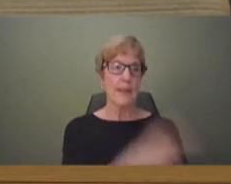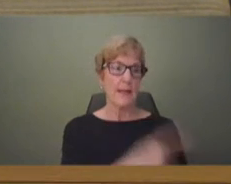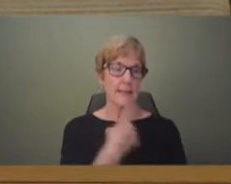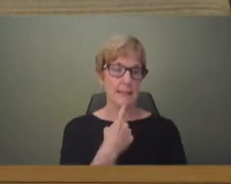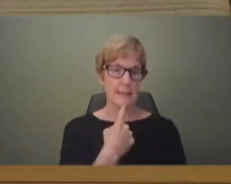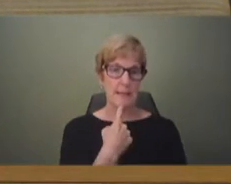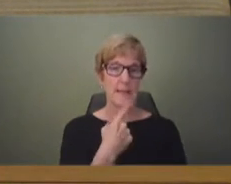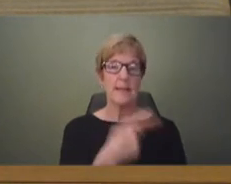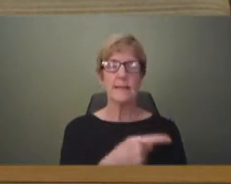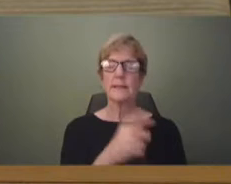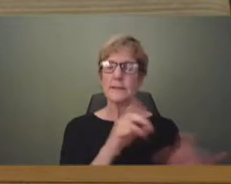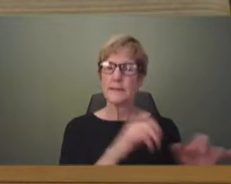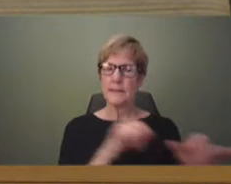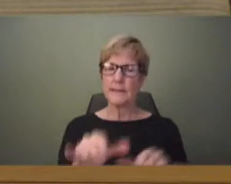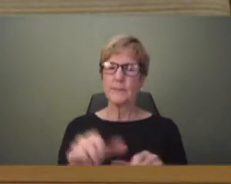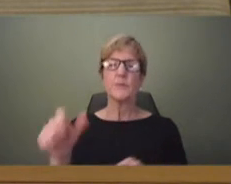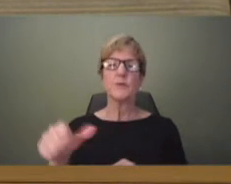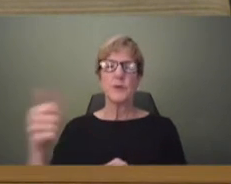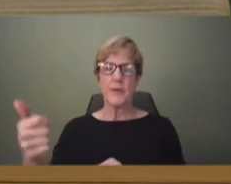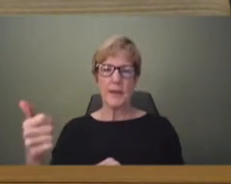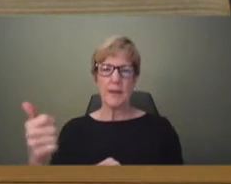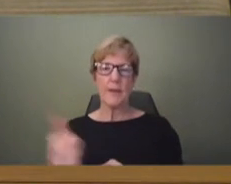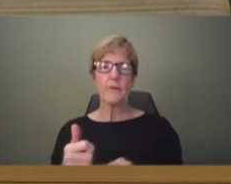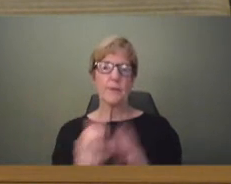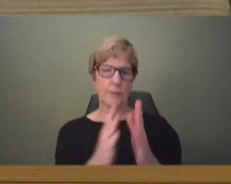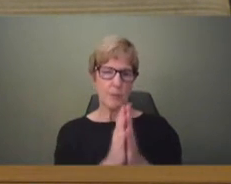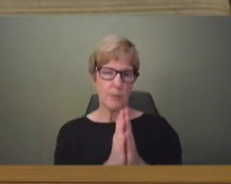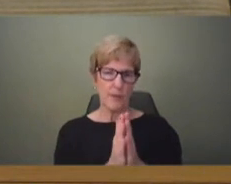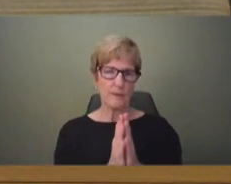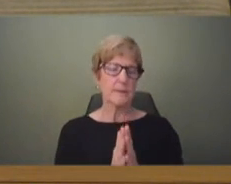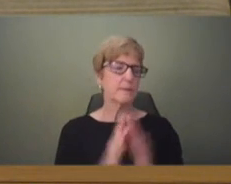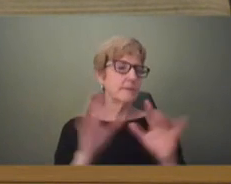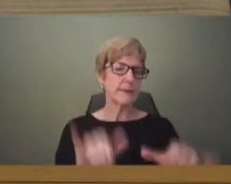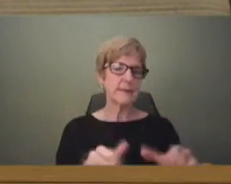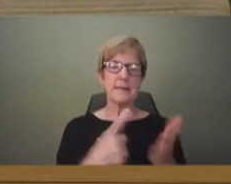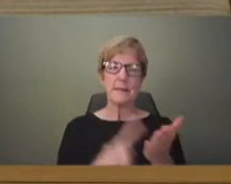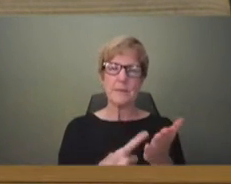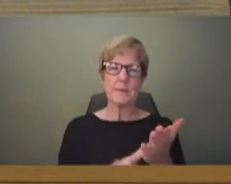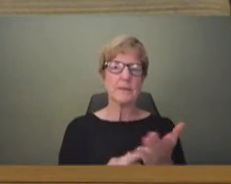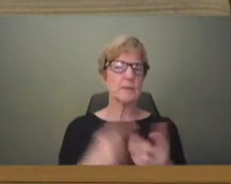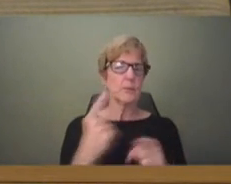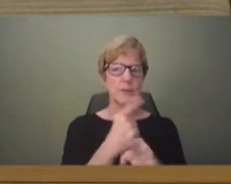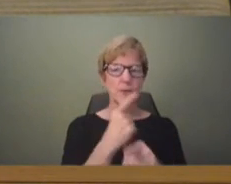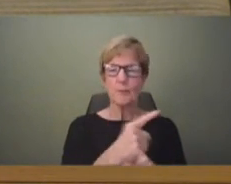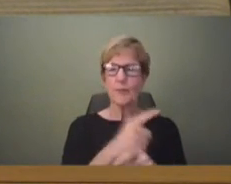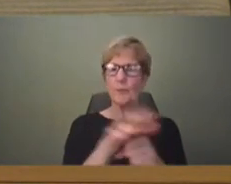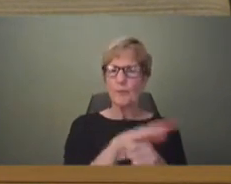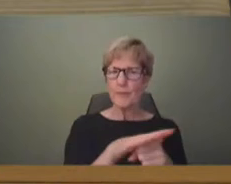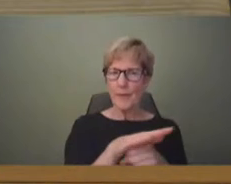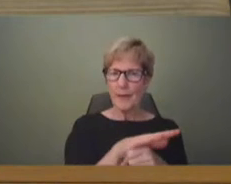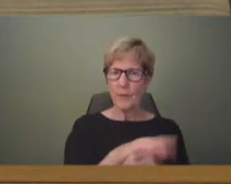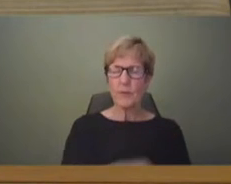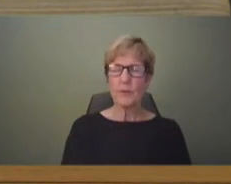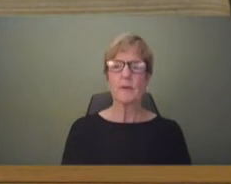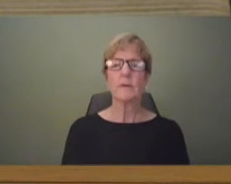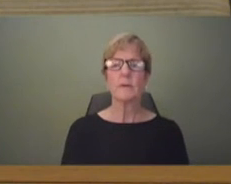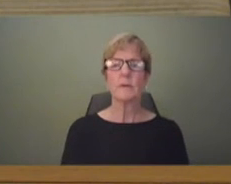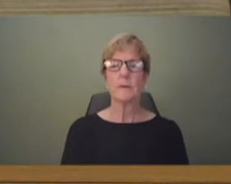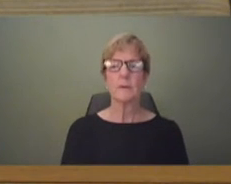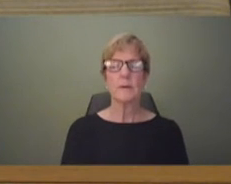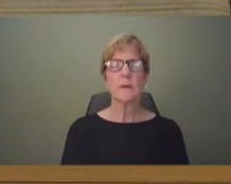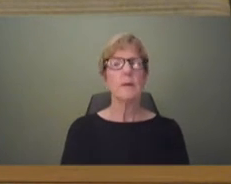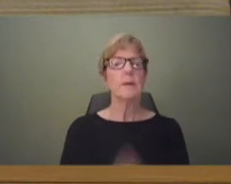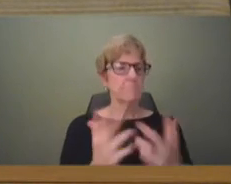is very similar to the other petition uh and it came from the same discussion of what is appropriate for this area uh it's again in line with the